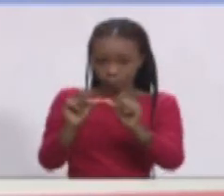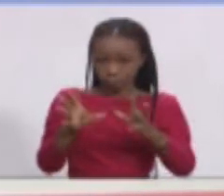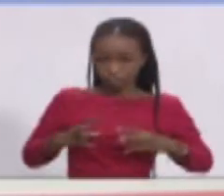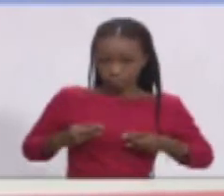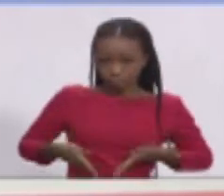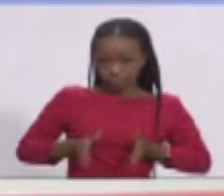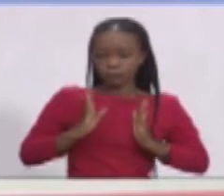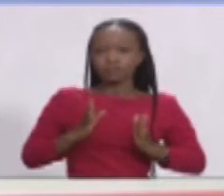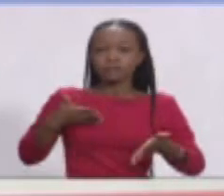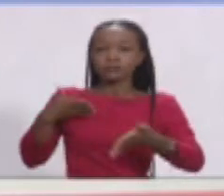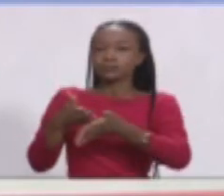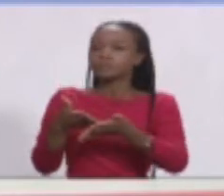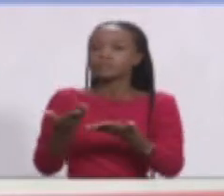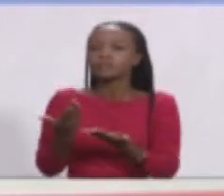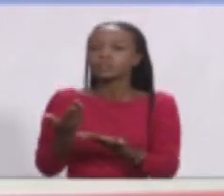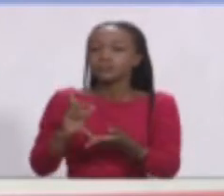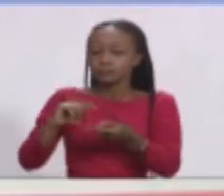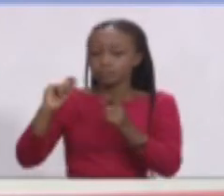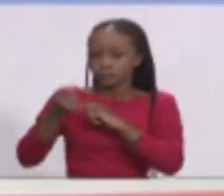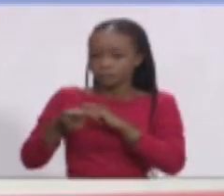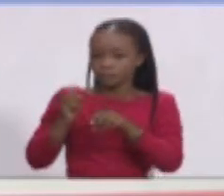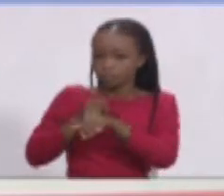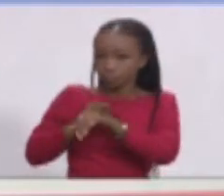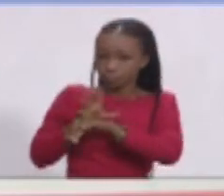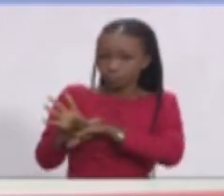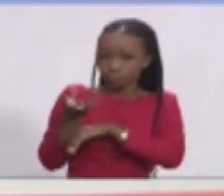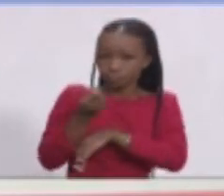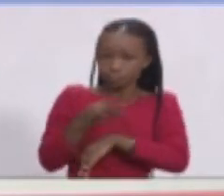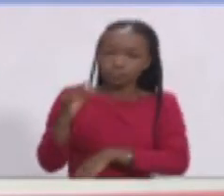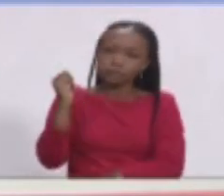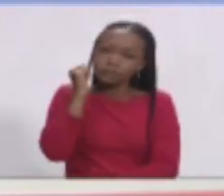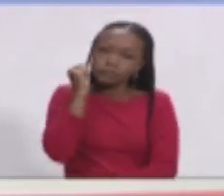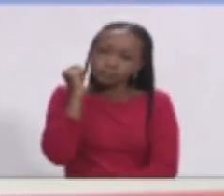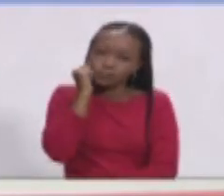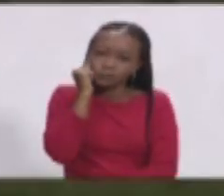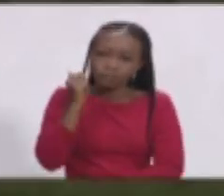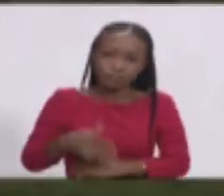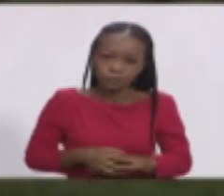that restrict global traveling to combat the spread of the disease.